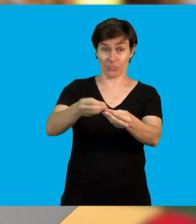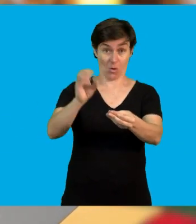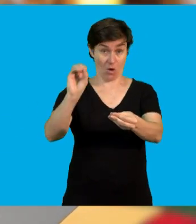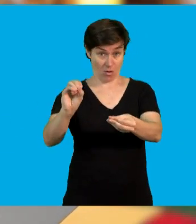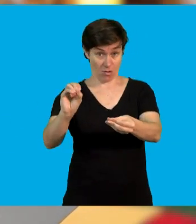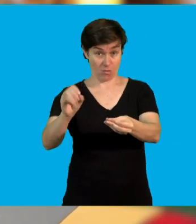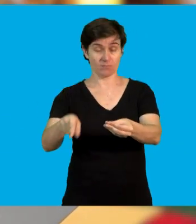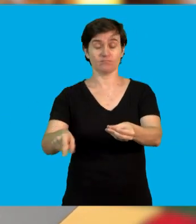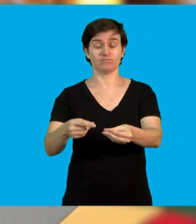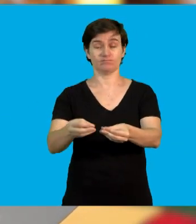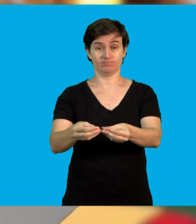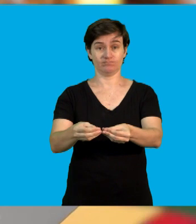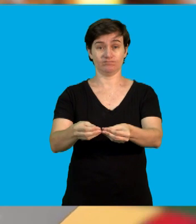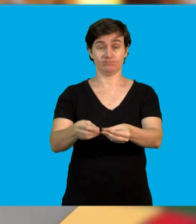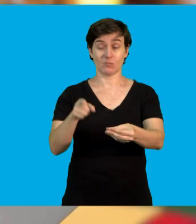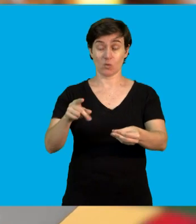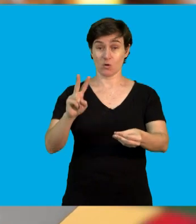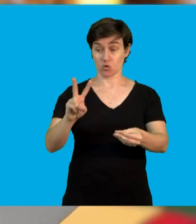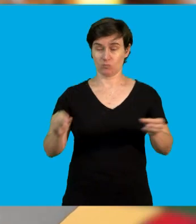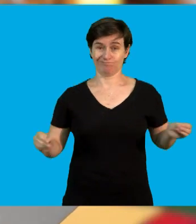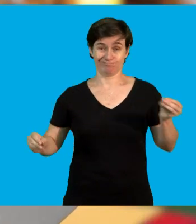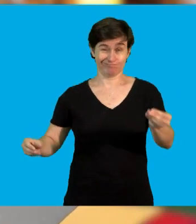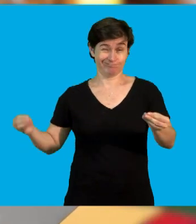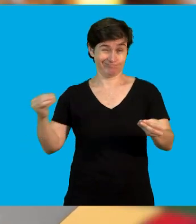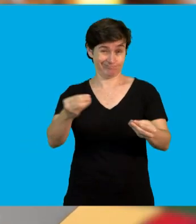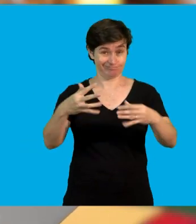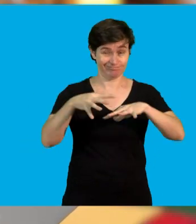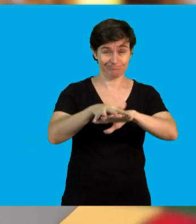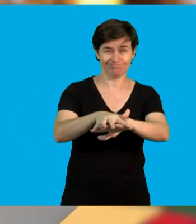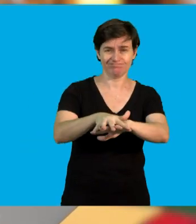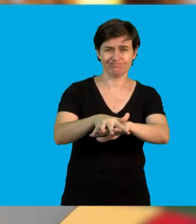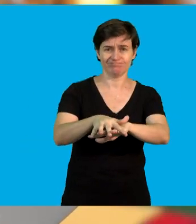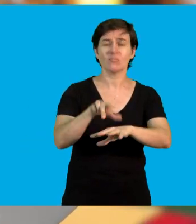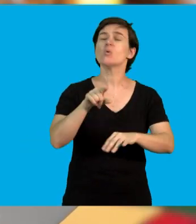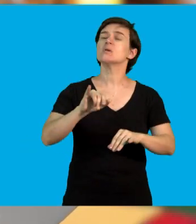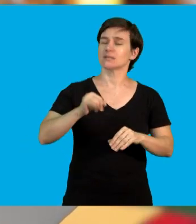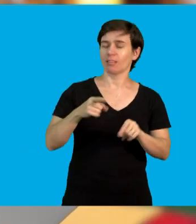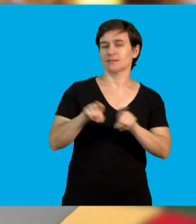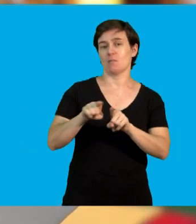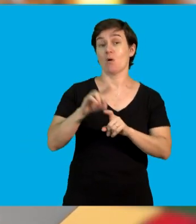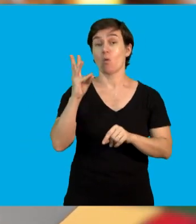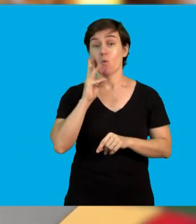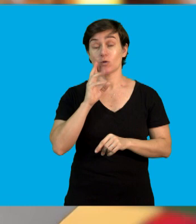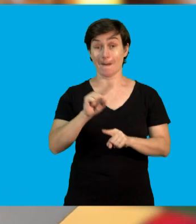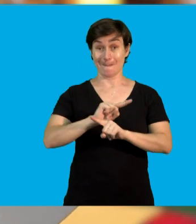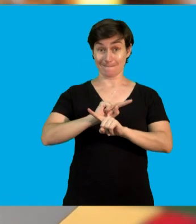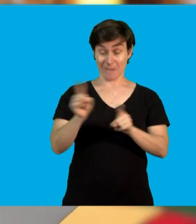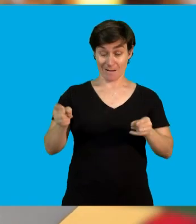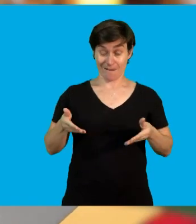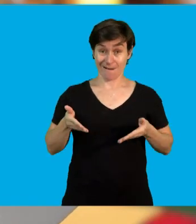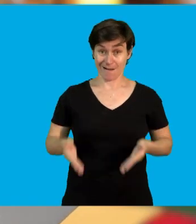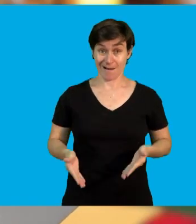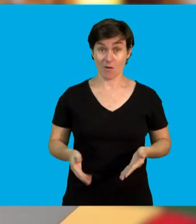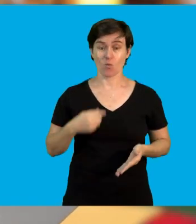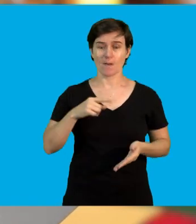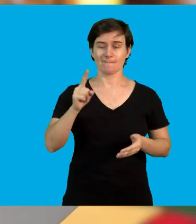metal oxide to donate the oxygen. Now, when those two substances combine together, they will still form water. However, in this